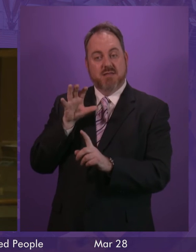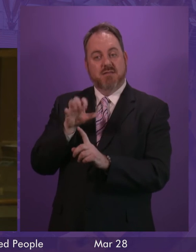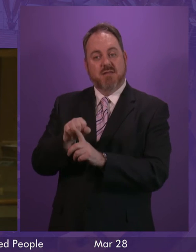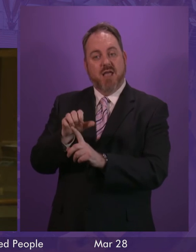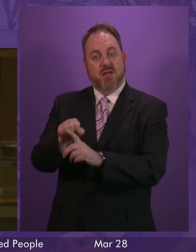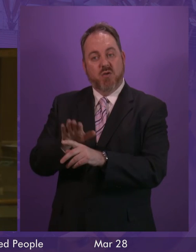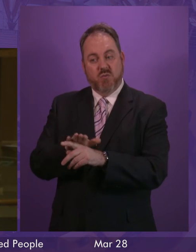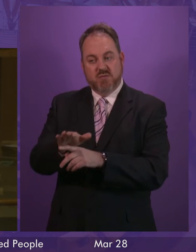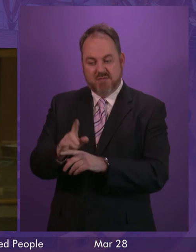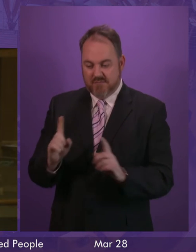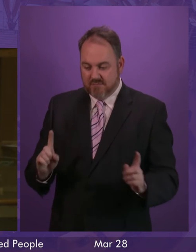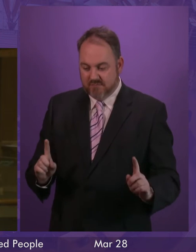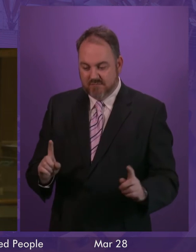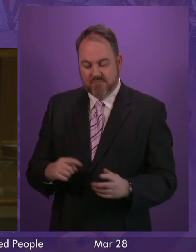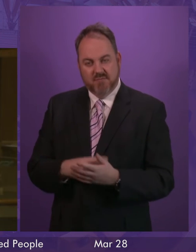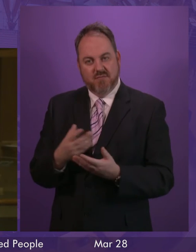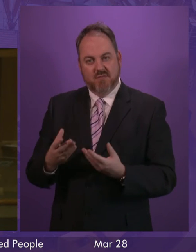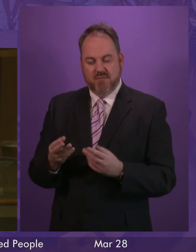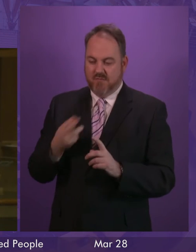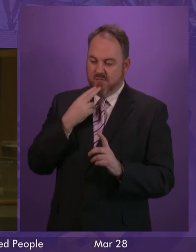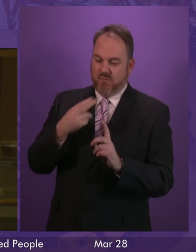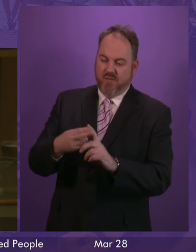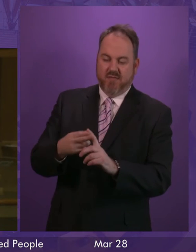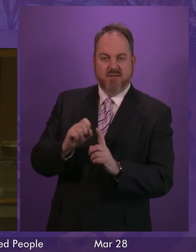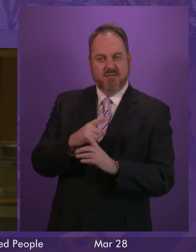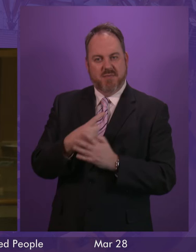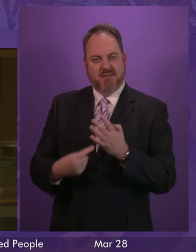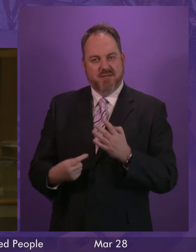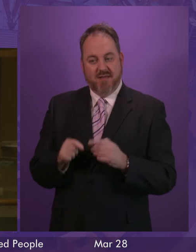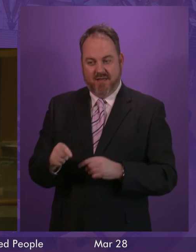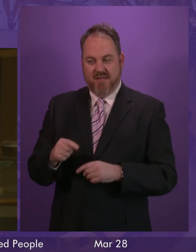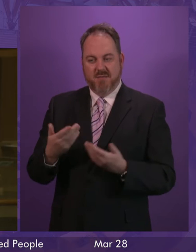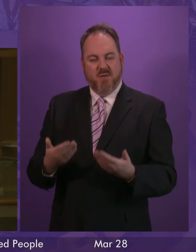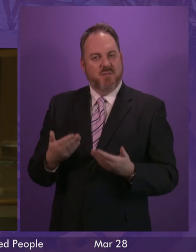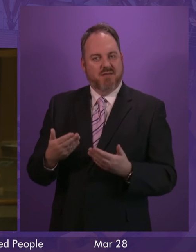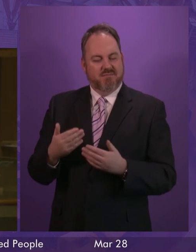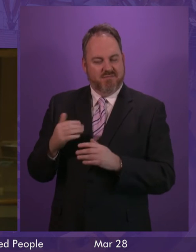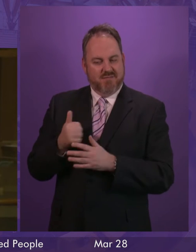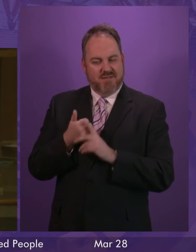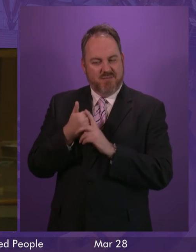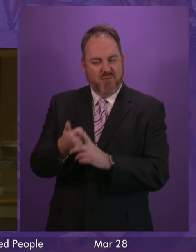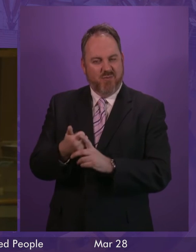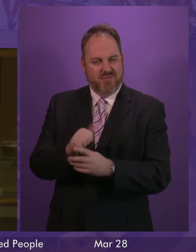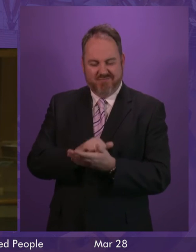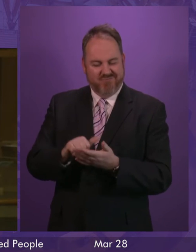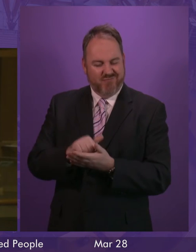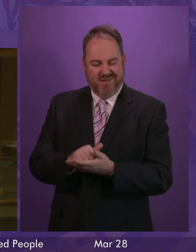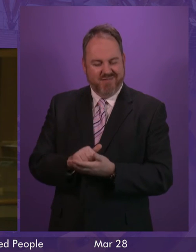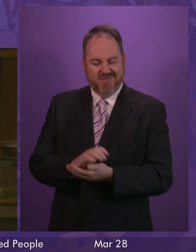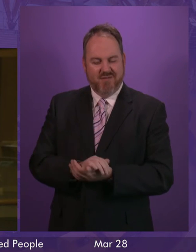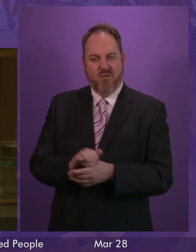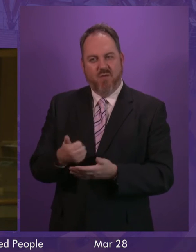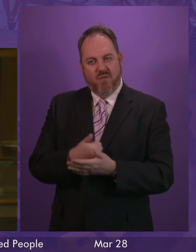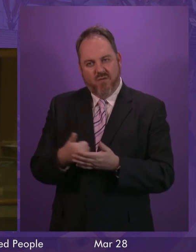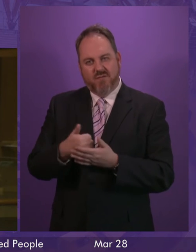and availability of diagnosis for many in our society is still not where it needs to be, both in terms of the length of time people often have